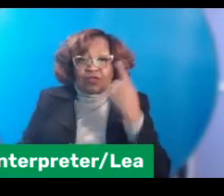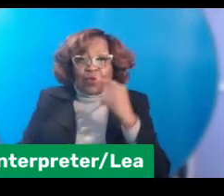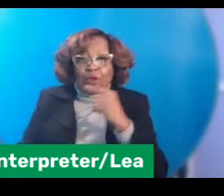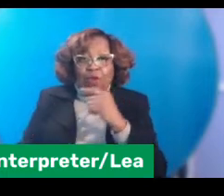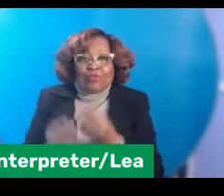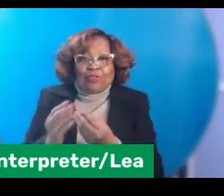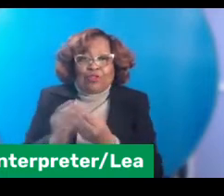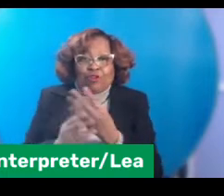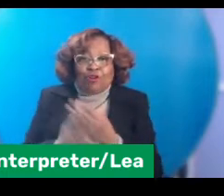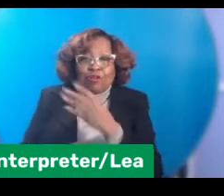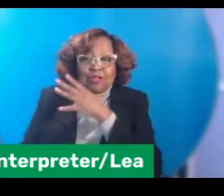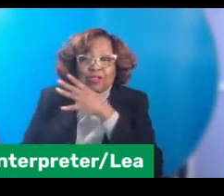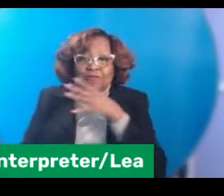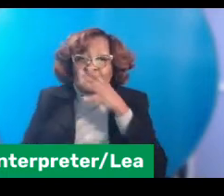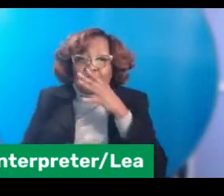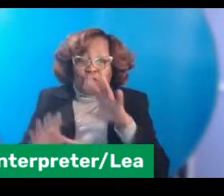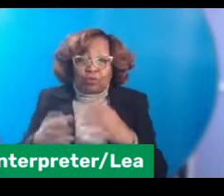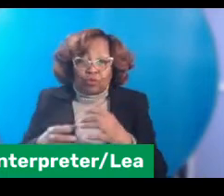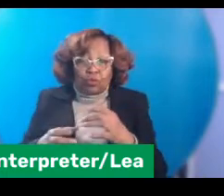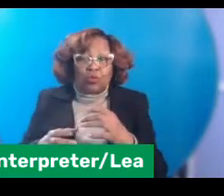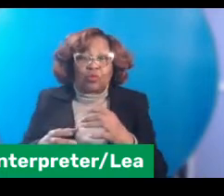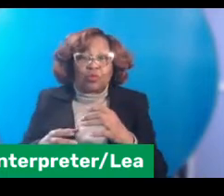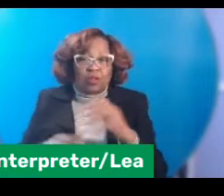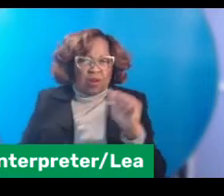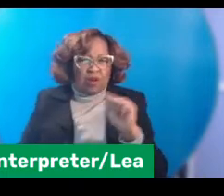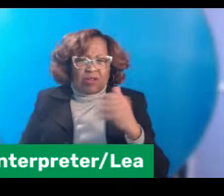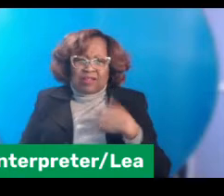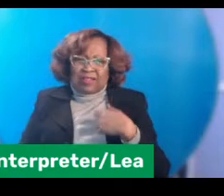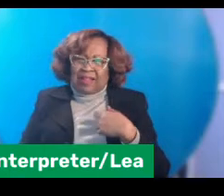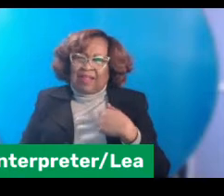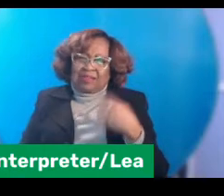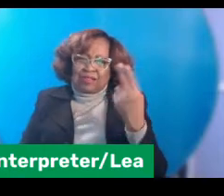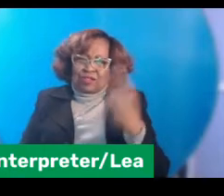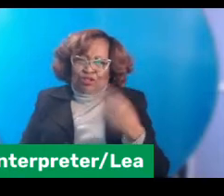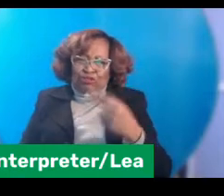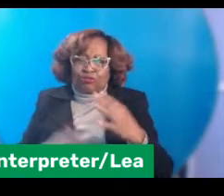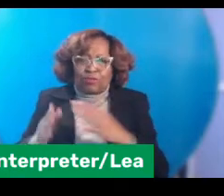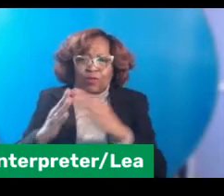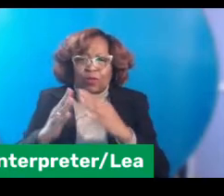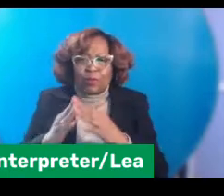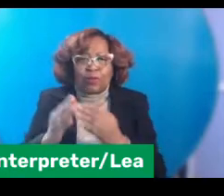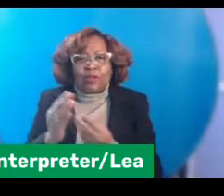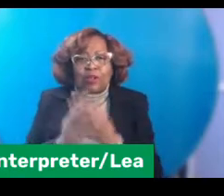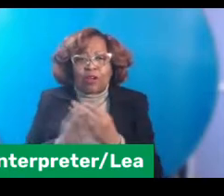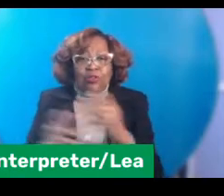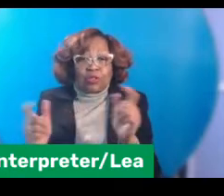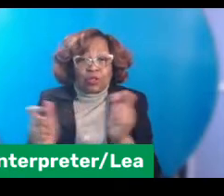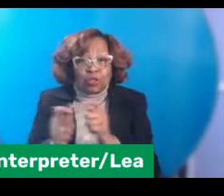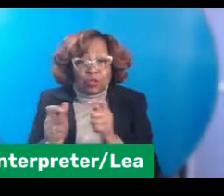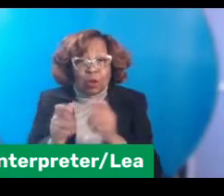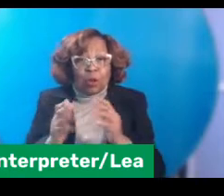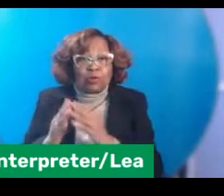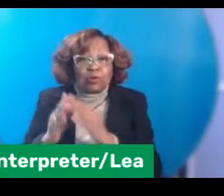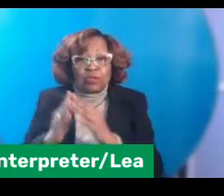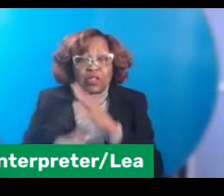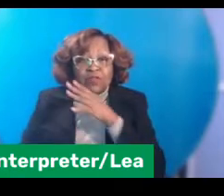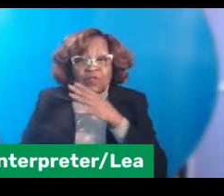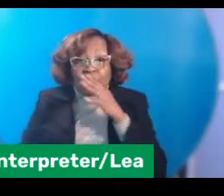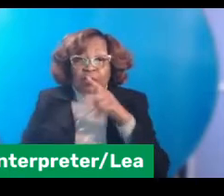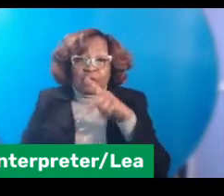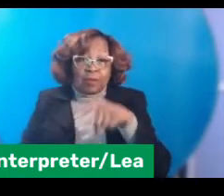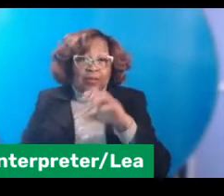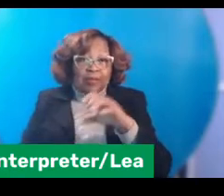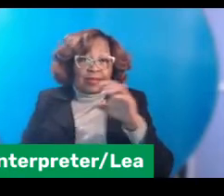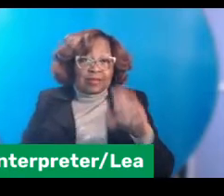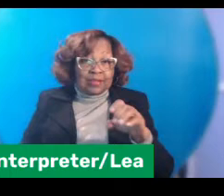group. Austin has a long history of community gardens and smaller urban farms, including the PCC Farm and